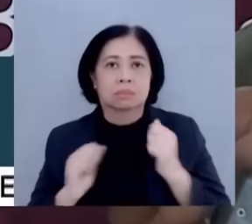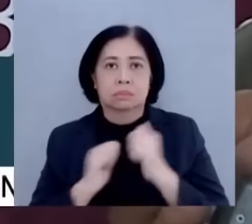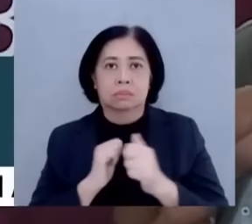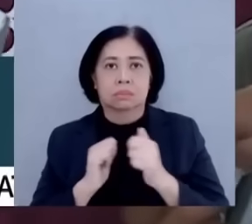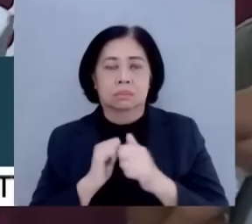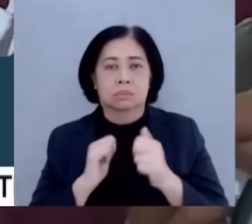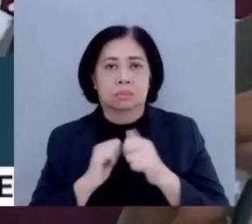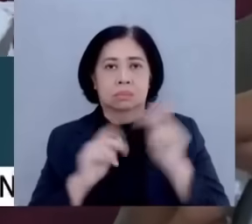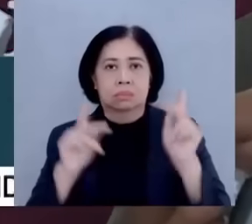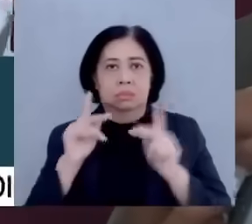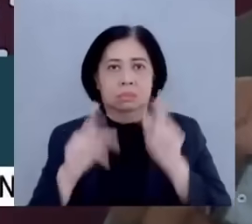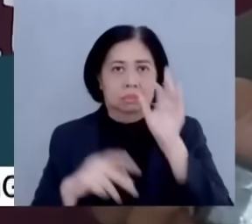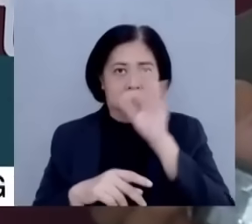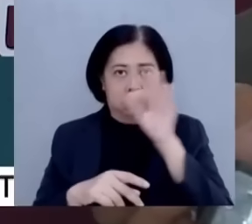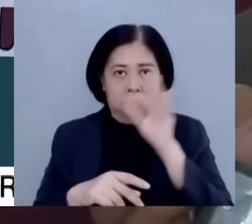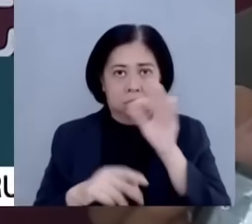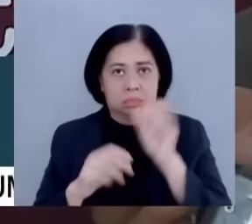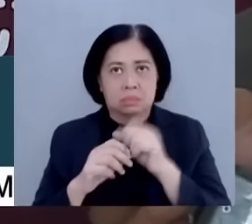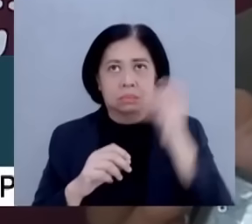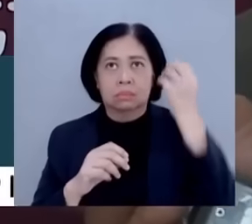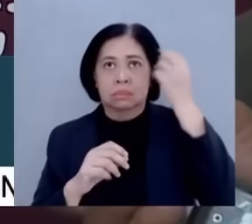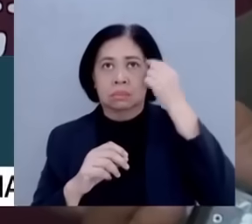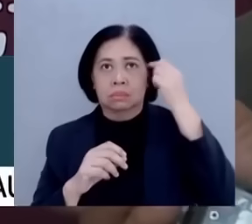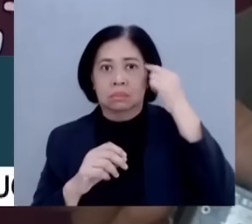mga Pilipino na mag-isip?